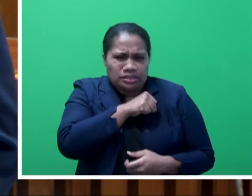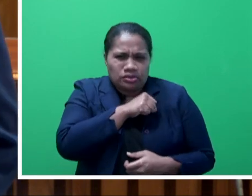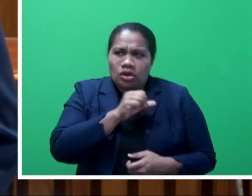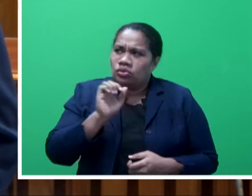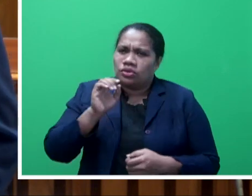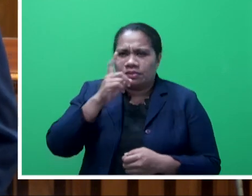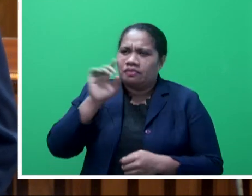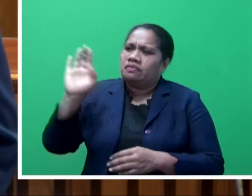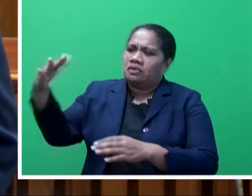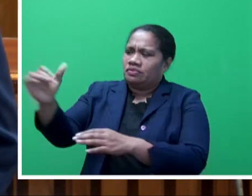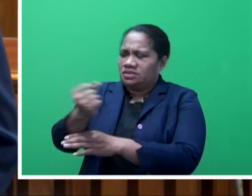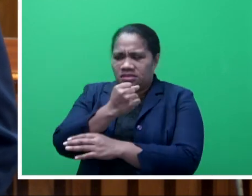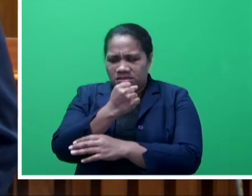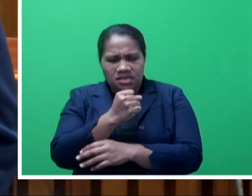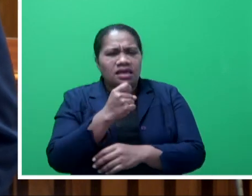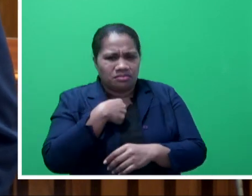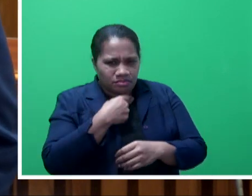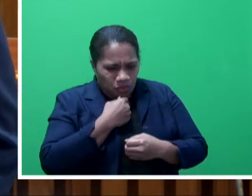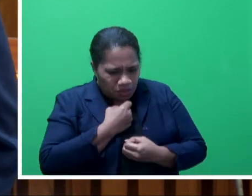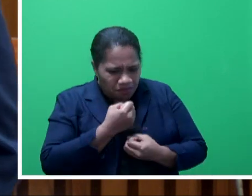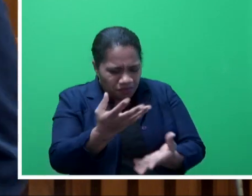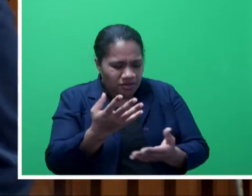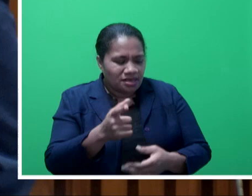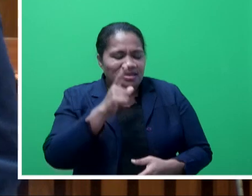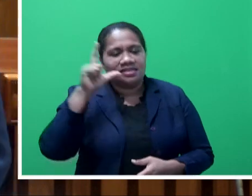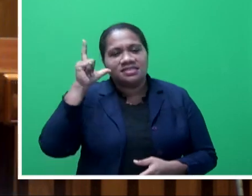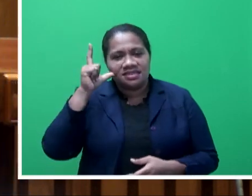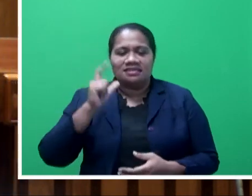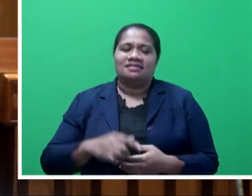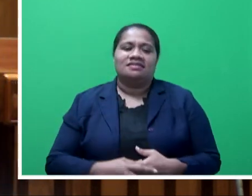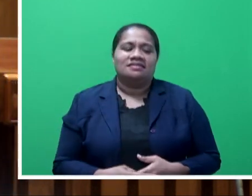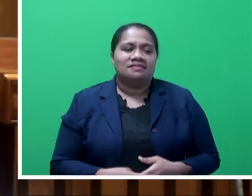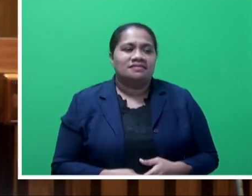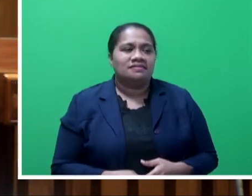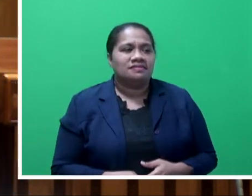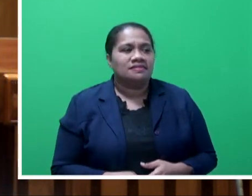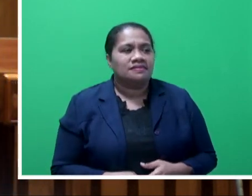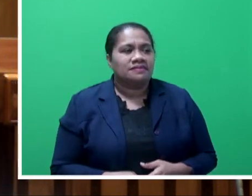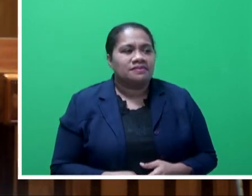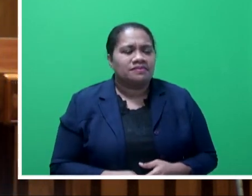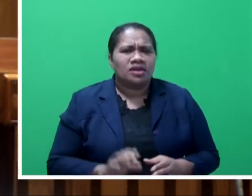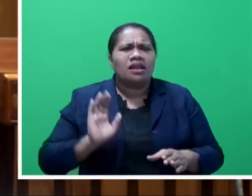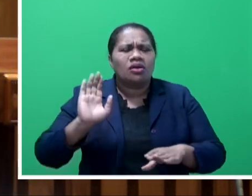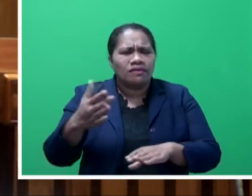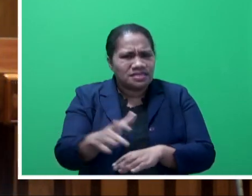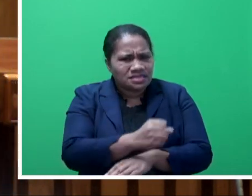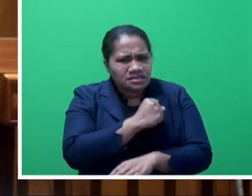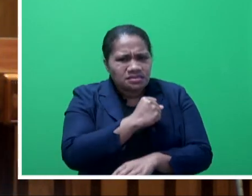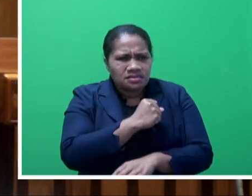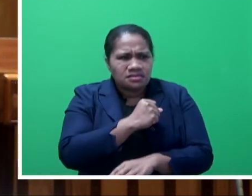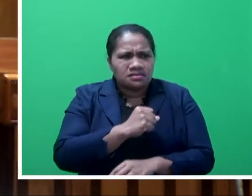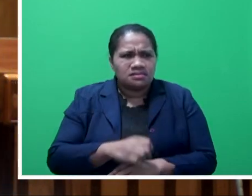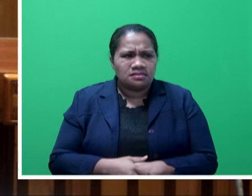I highlighted this yesterday. No problem in getting, overseas expatriates for